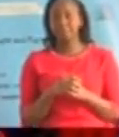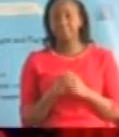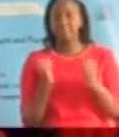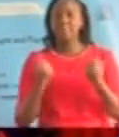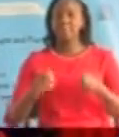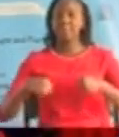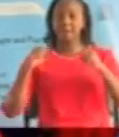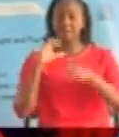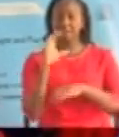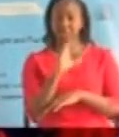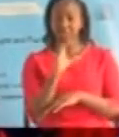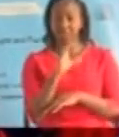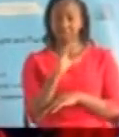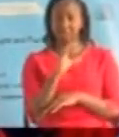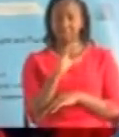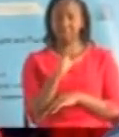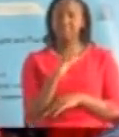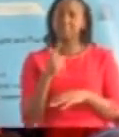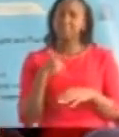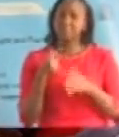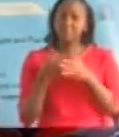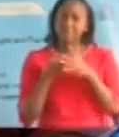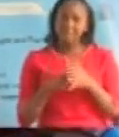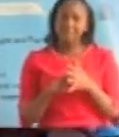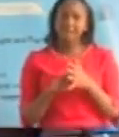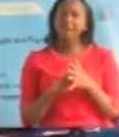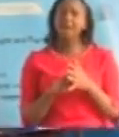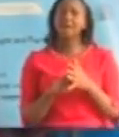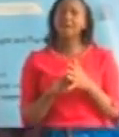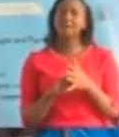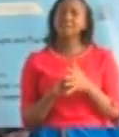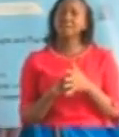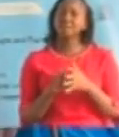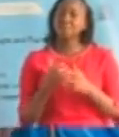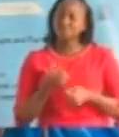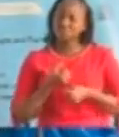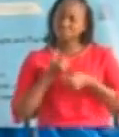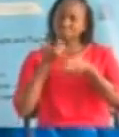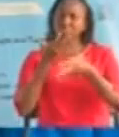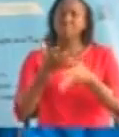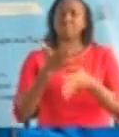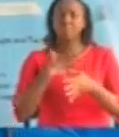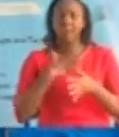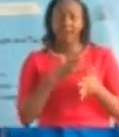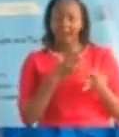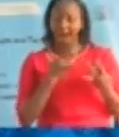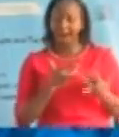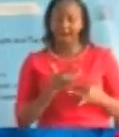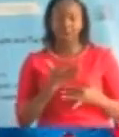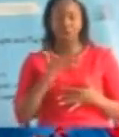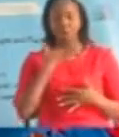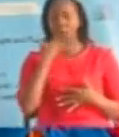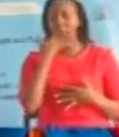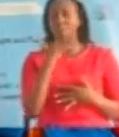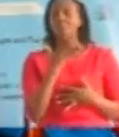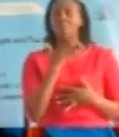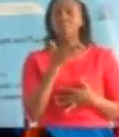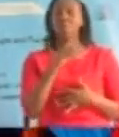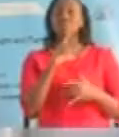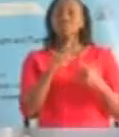Madam Chancellor, let me start by conveying my hearty congratulations to the graduating class